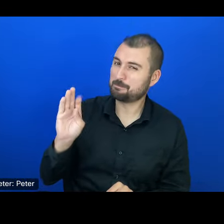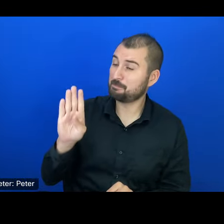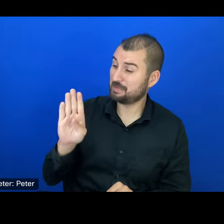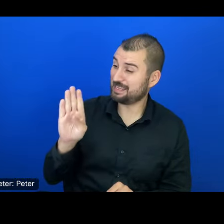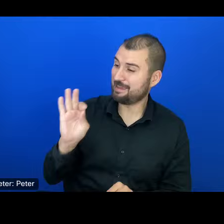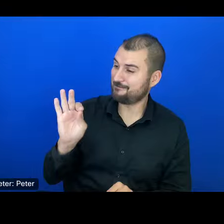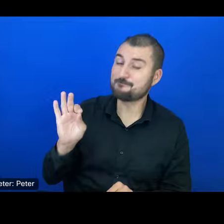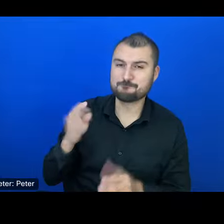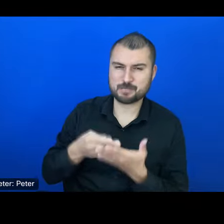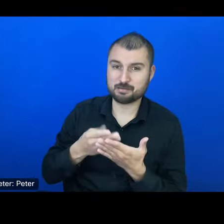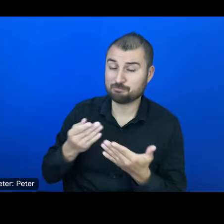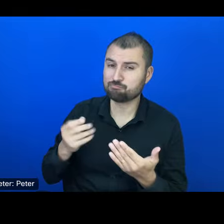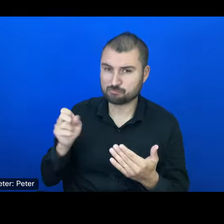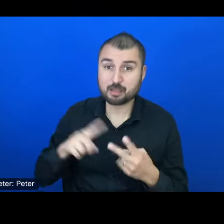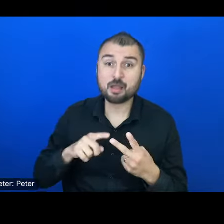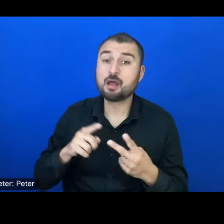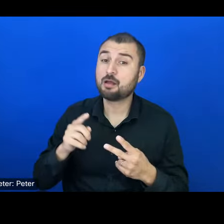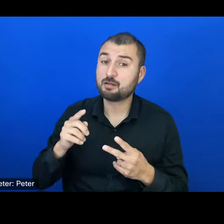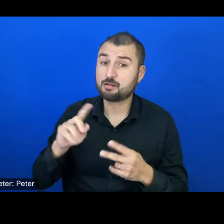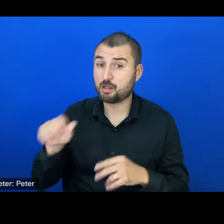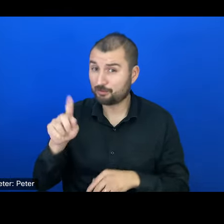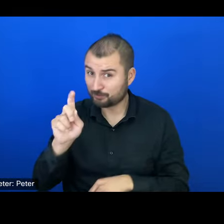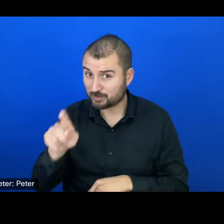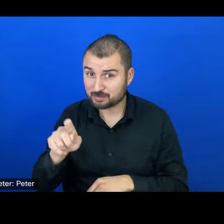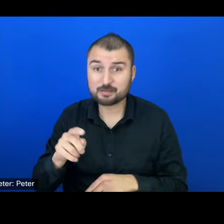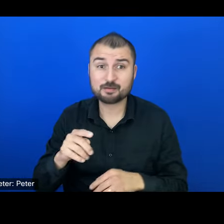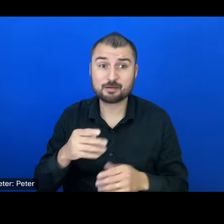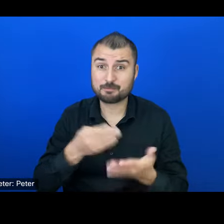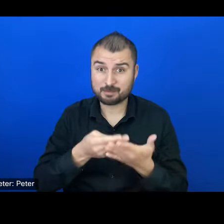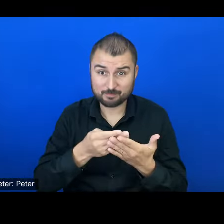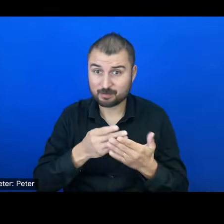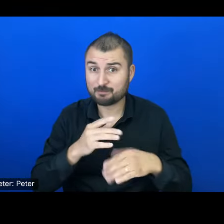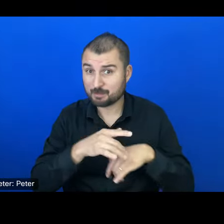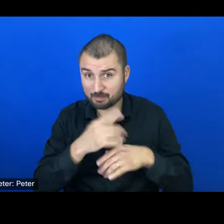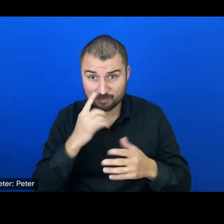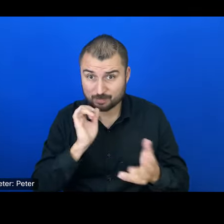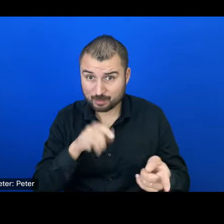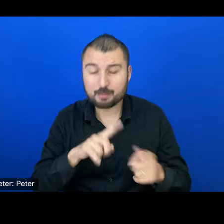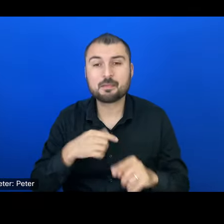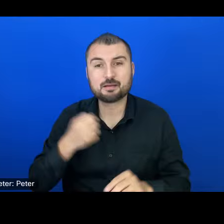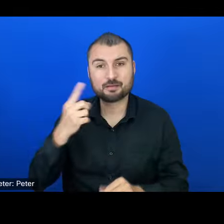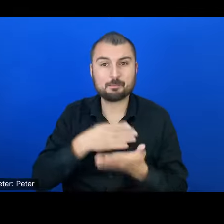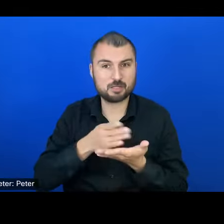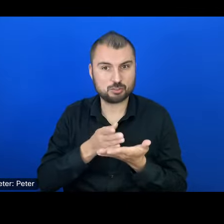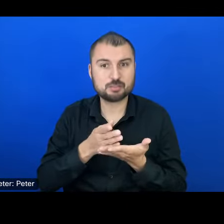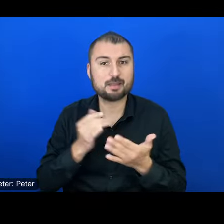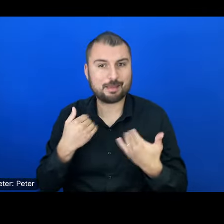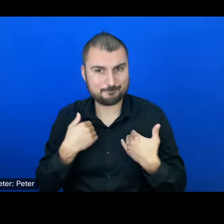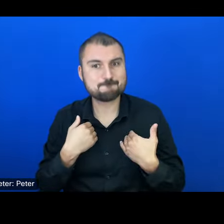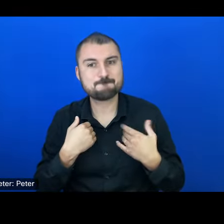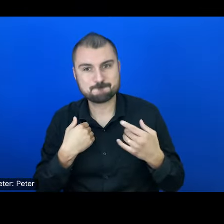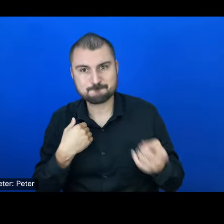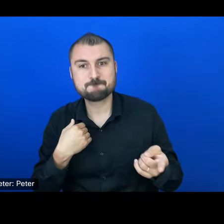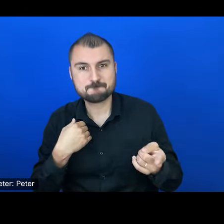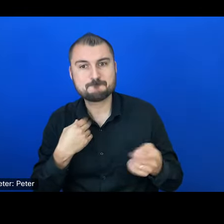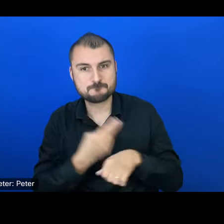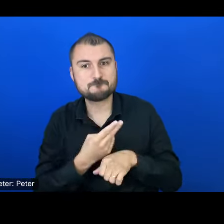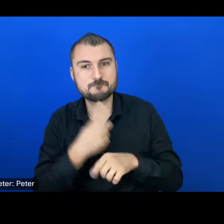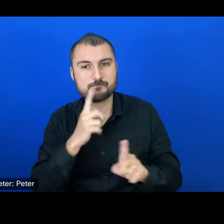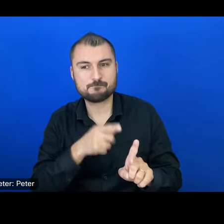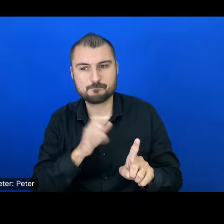is there funding and available for it? My understanding from the Division of Budget is that there is.